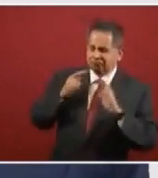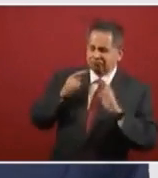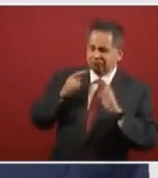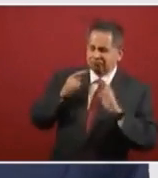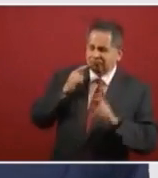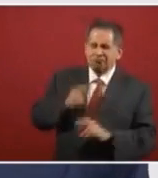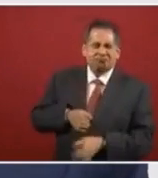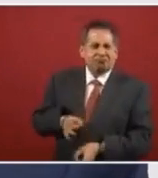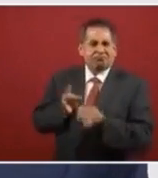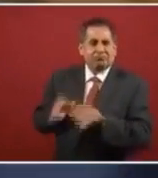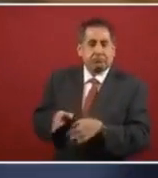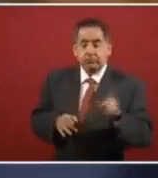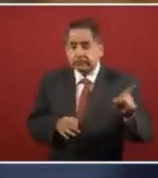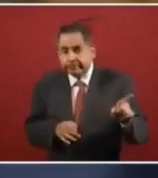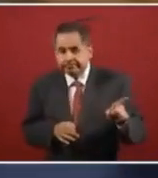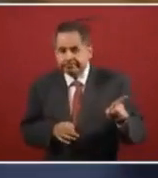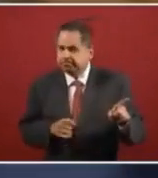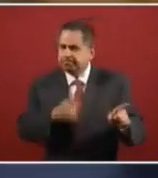phobia